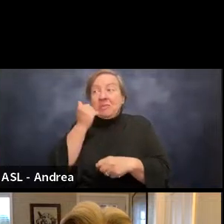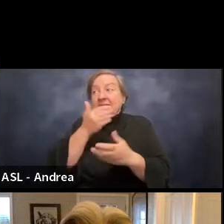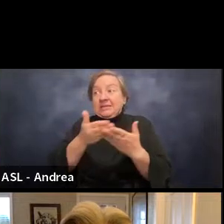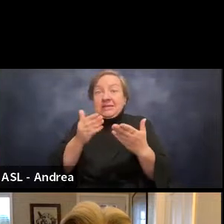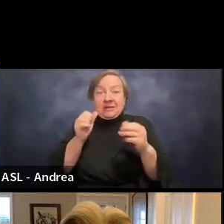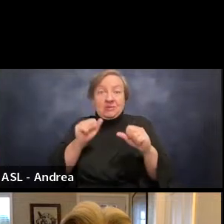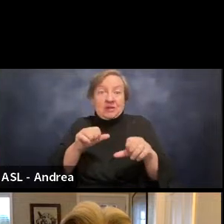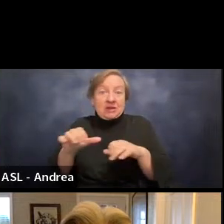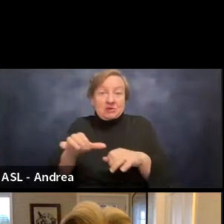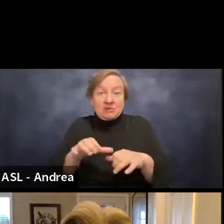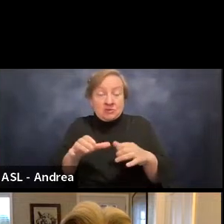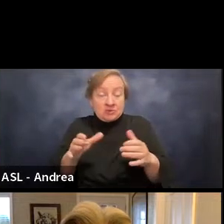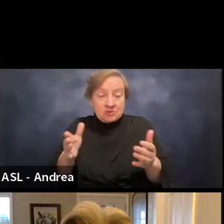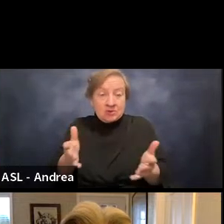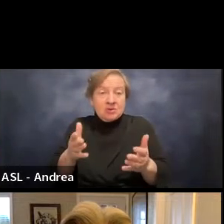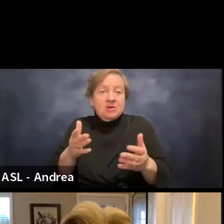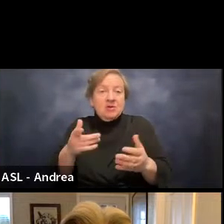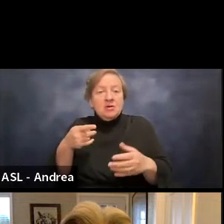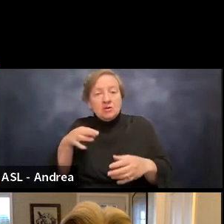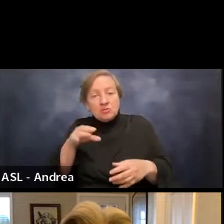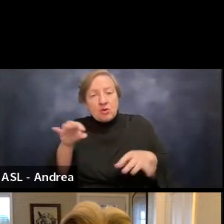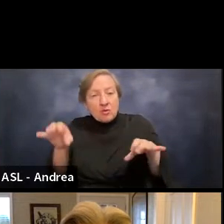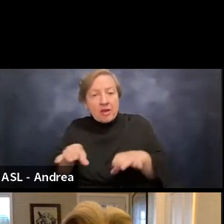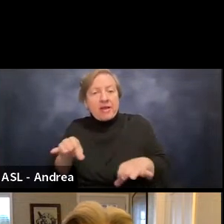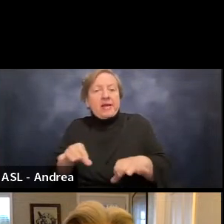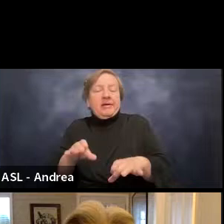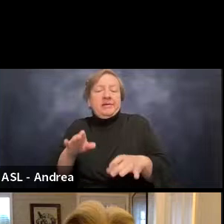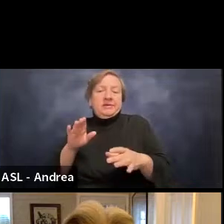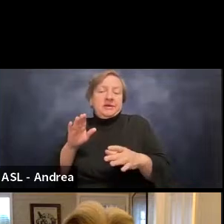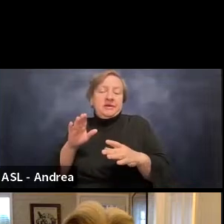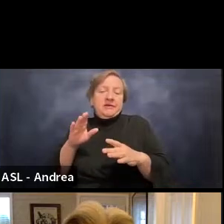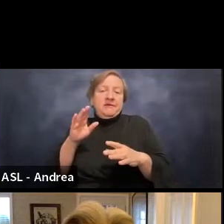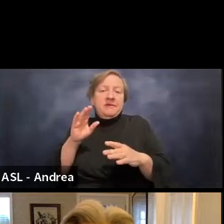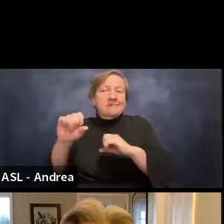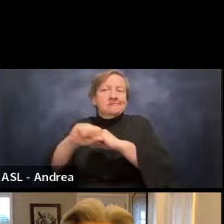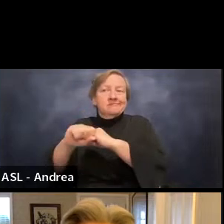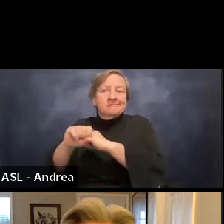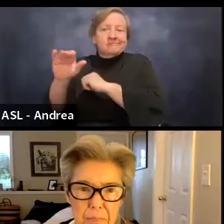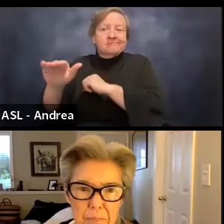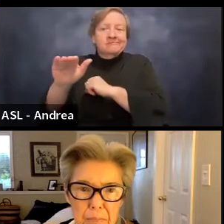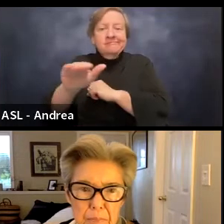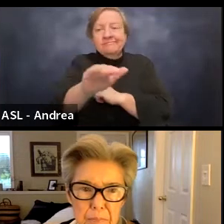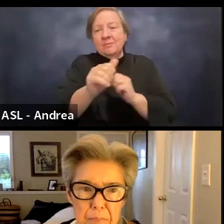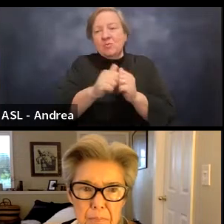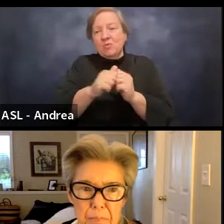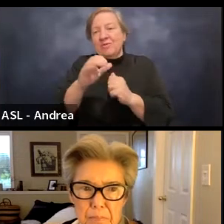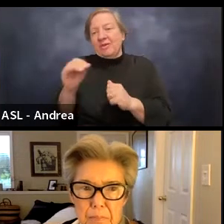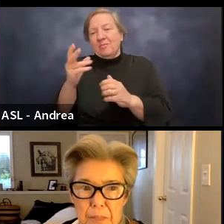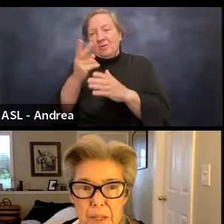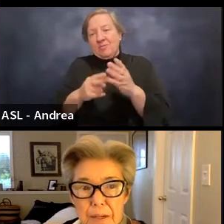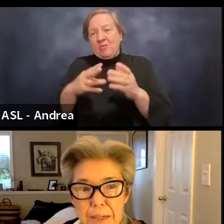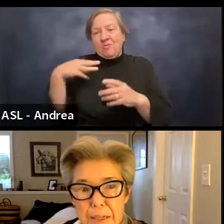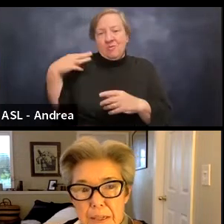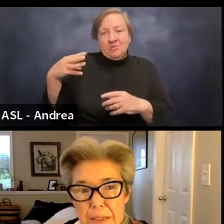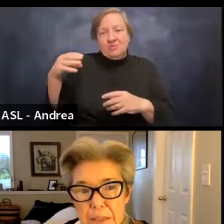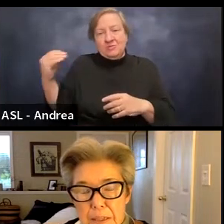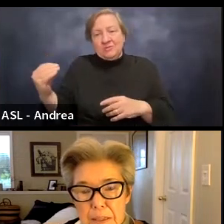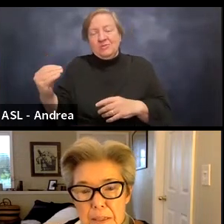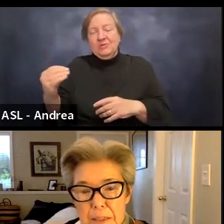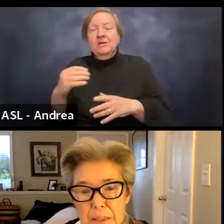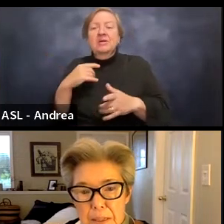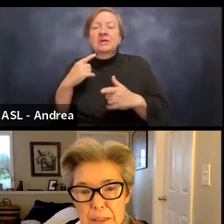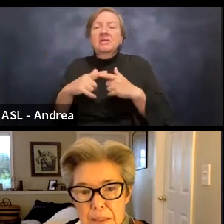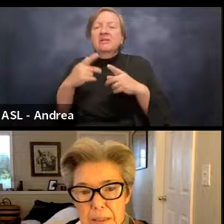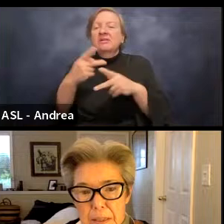is to, again, be proactive, get the word out with firms in both states, and then figure out how